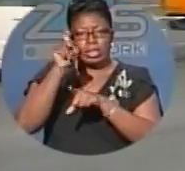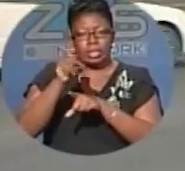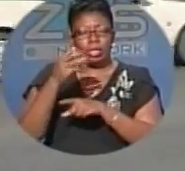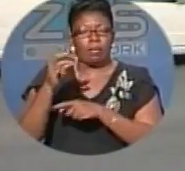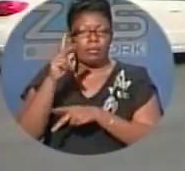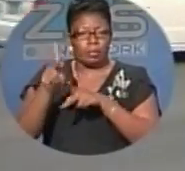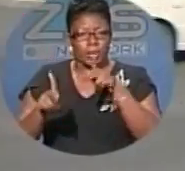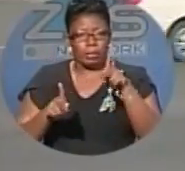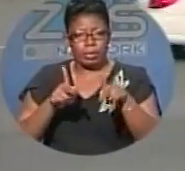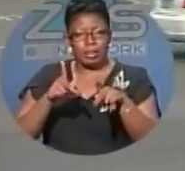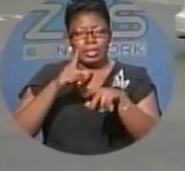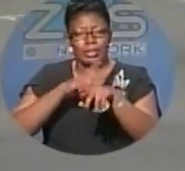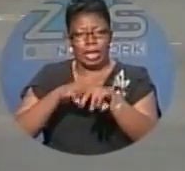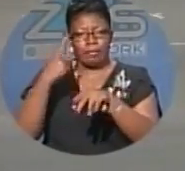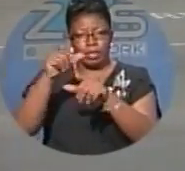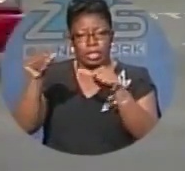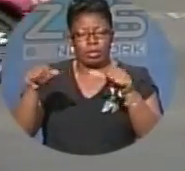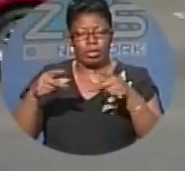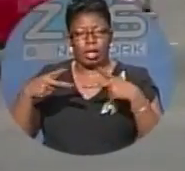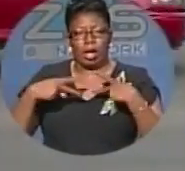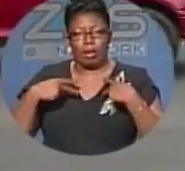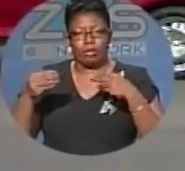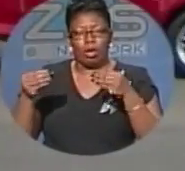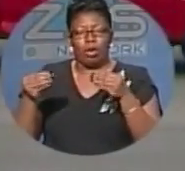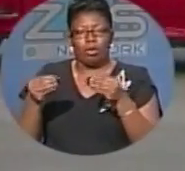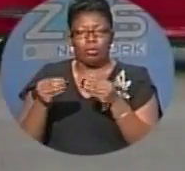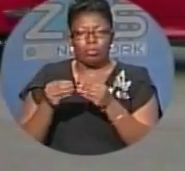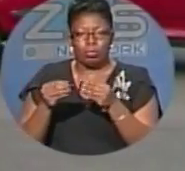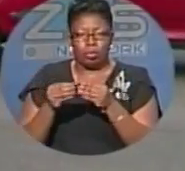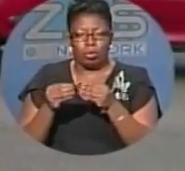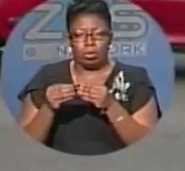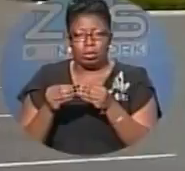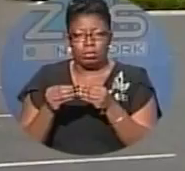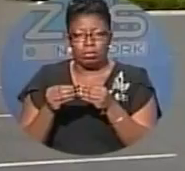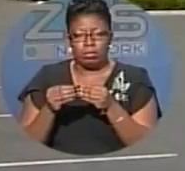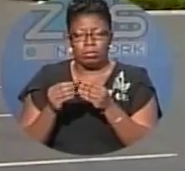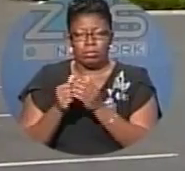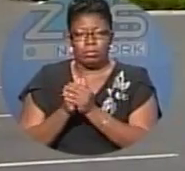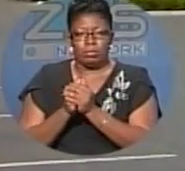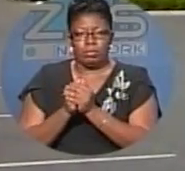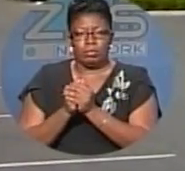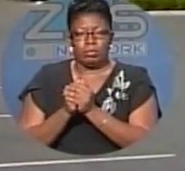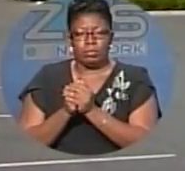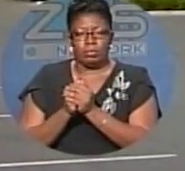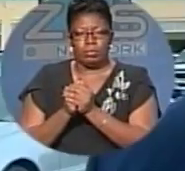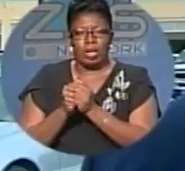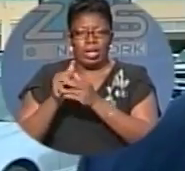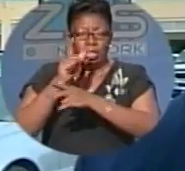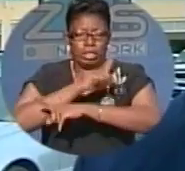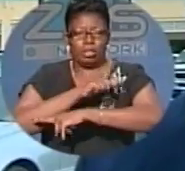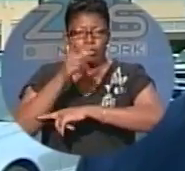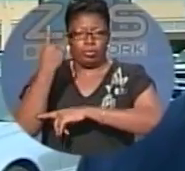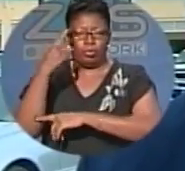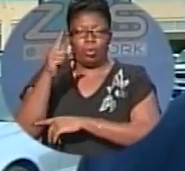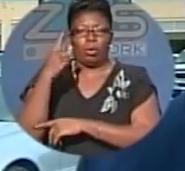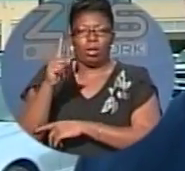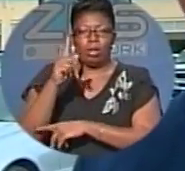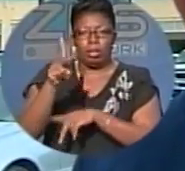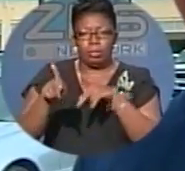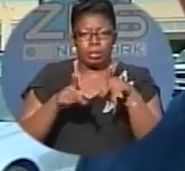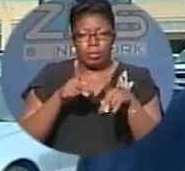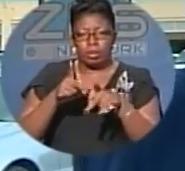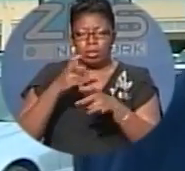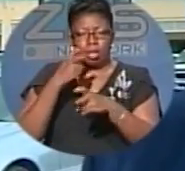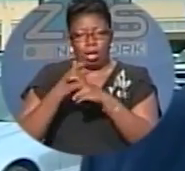It's time for this area to have more of convenience, leisure for people. I mean, there's a lot of hard-working people